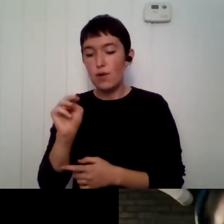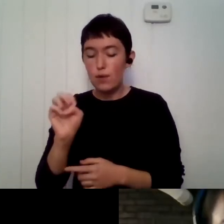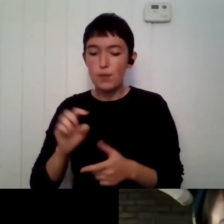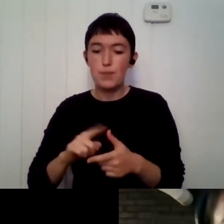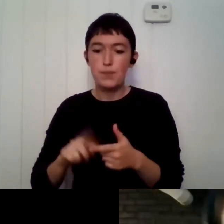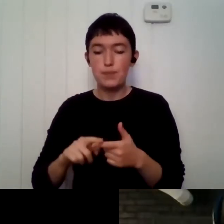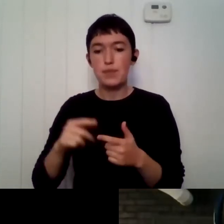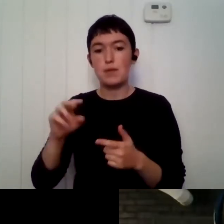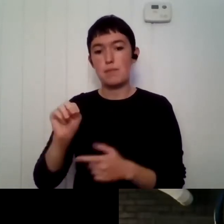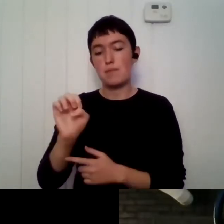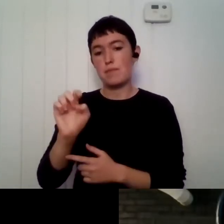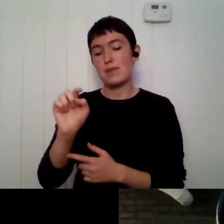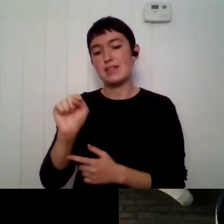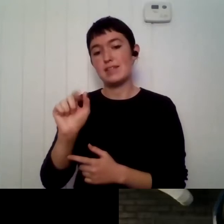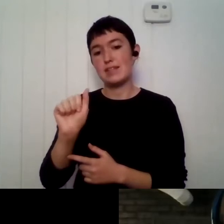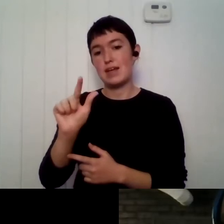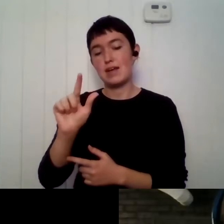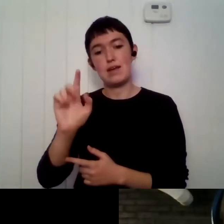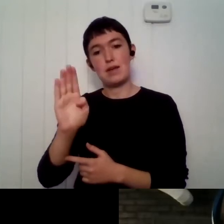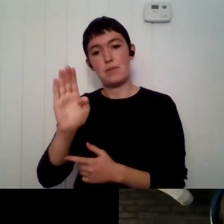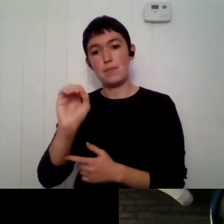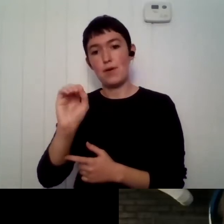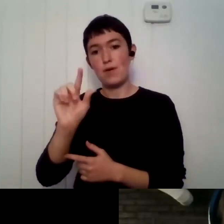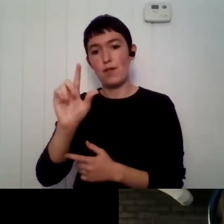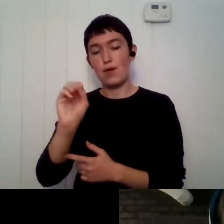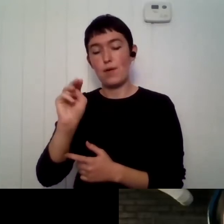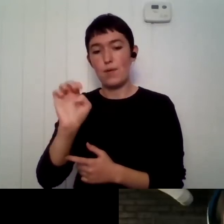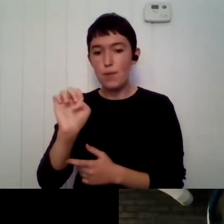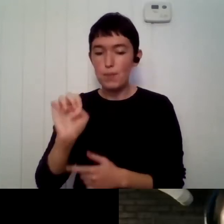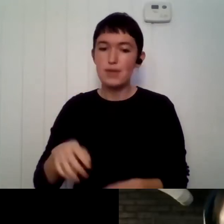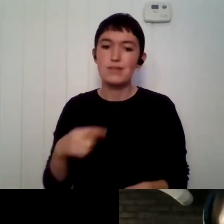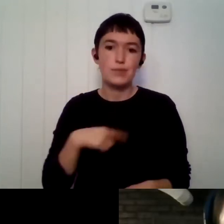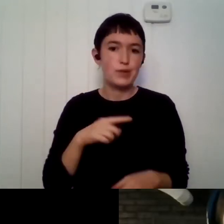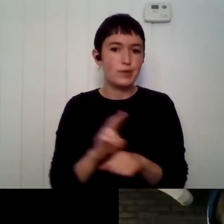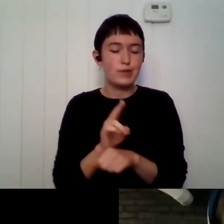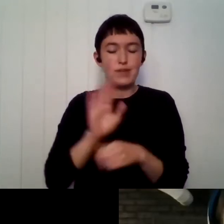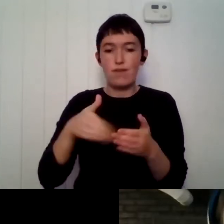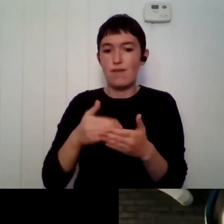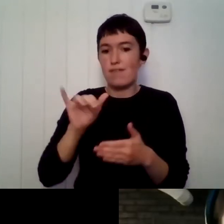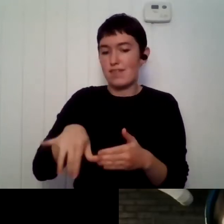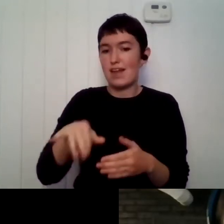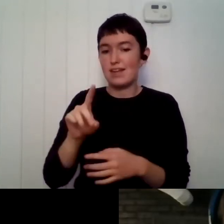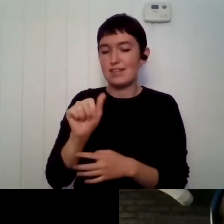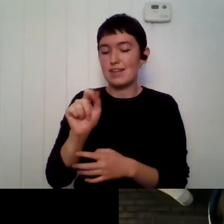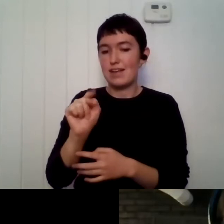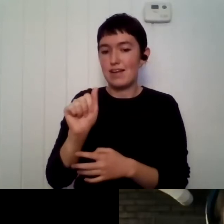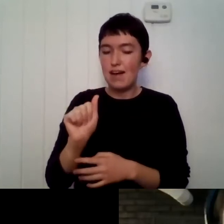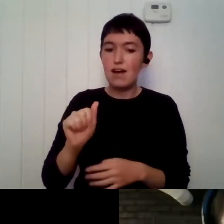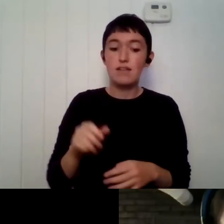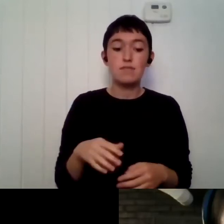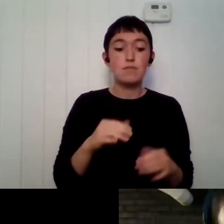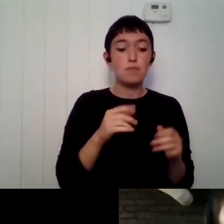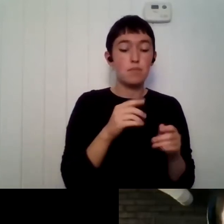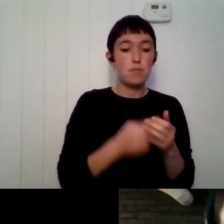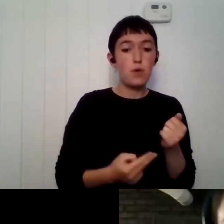sorts of these areas. So using AI in order to learn from all this data which we're generating, and which we have both on the individual level and on the population